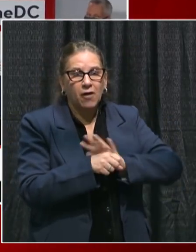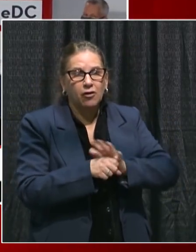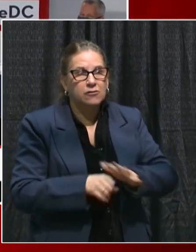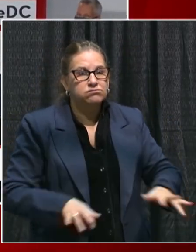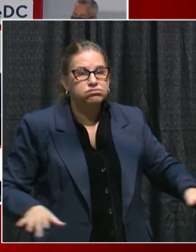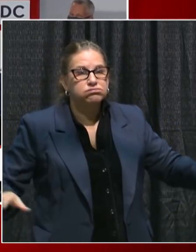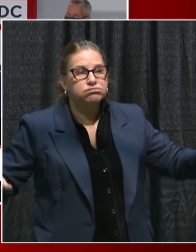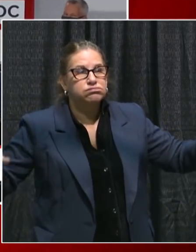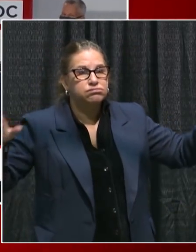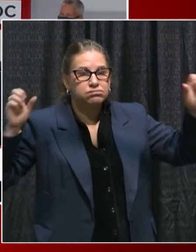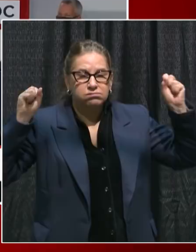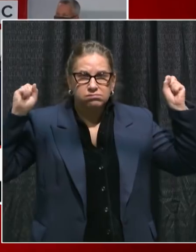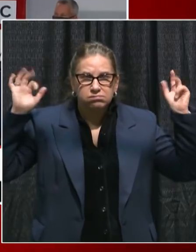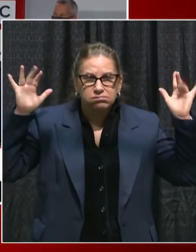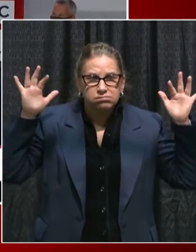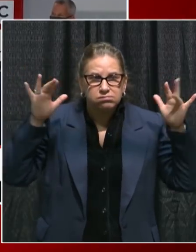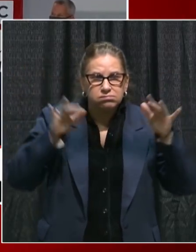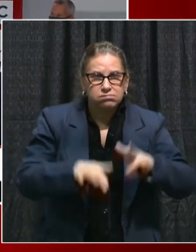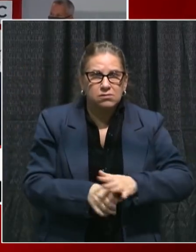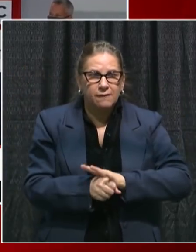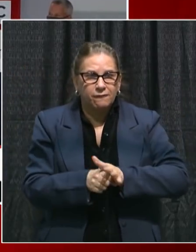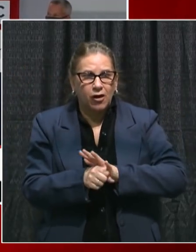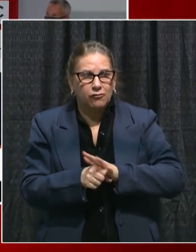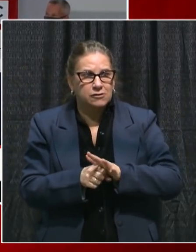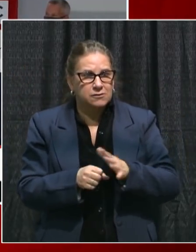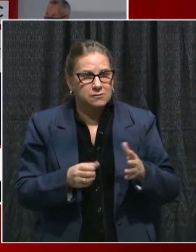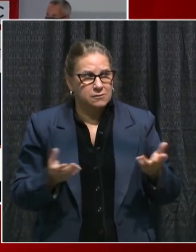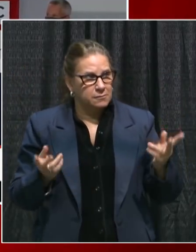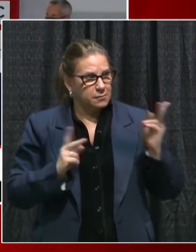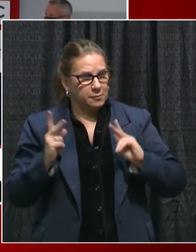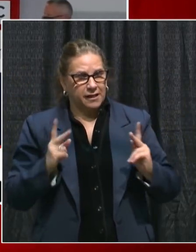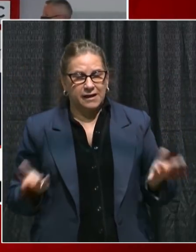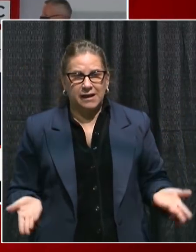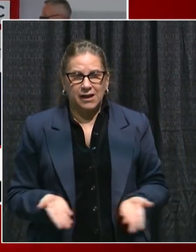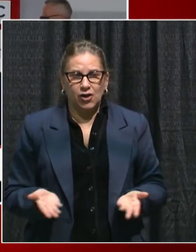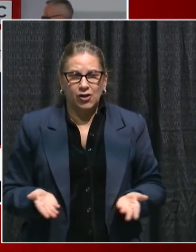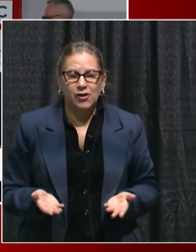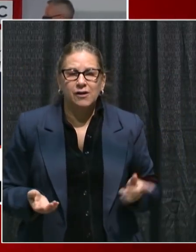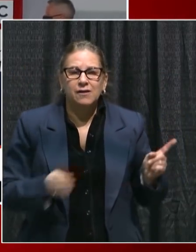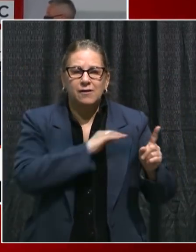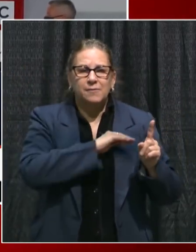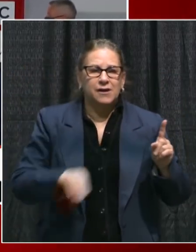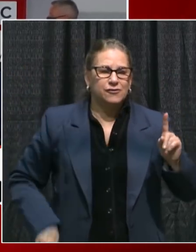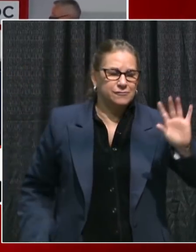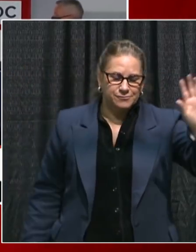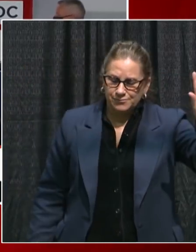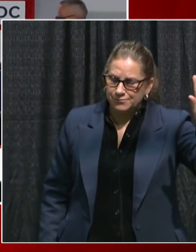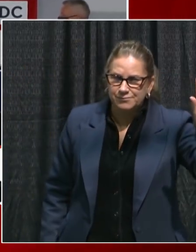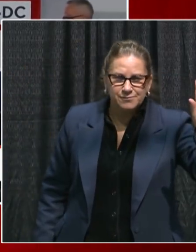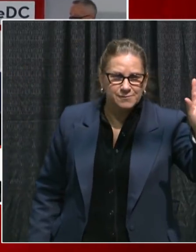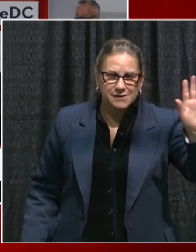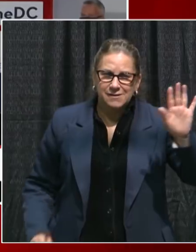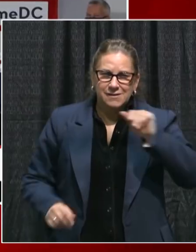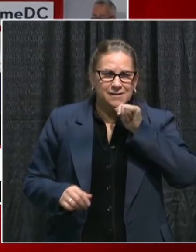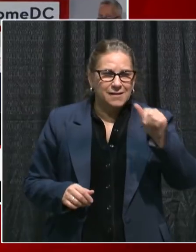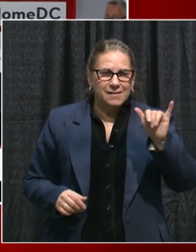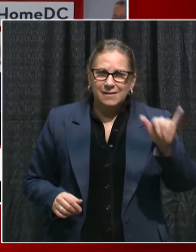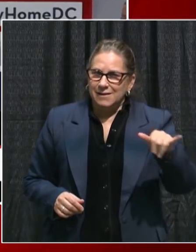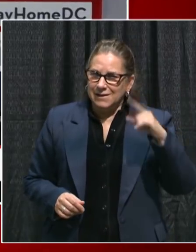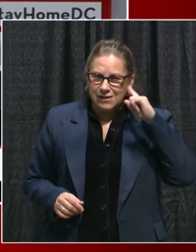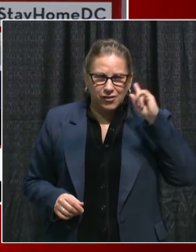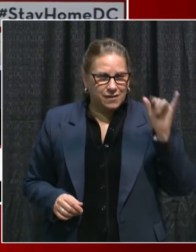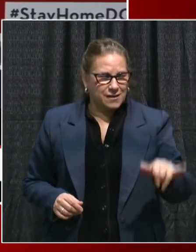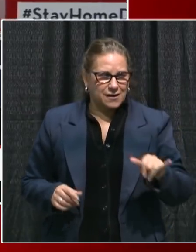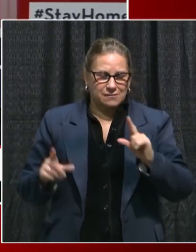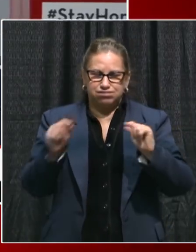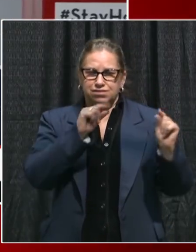coming into this facility, and how safe does that I got to tell you, I haven't heard a lot of that. I just haven't. And